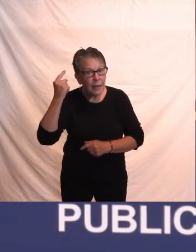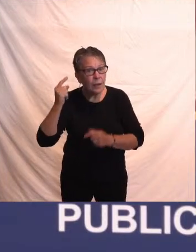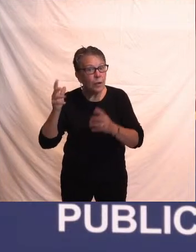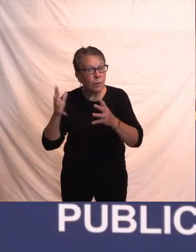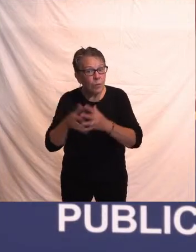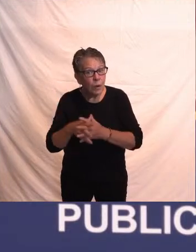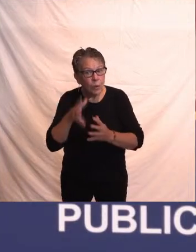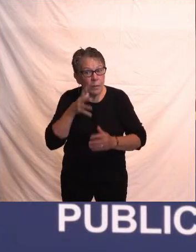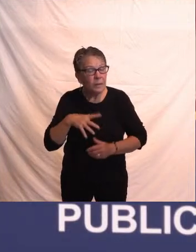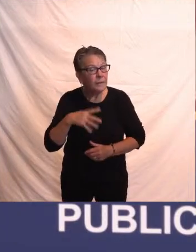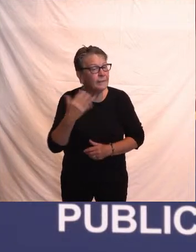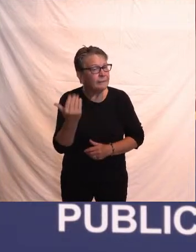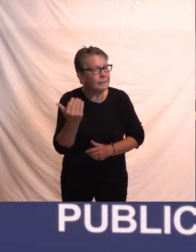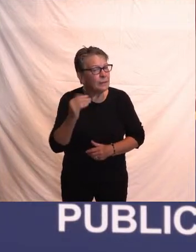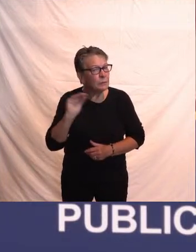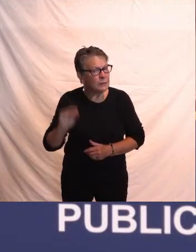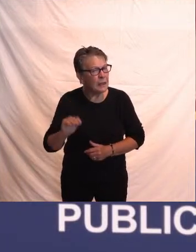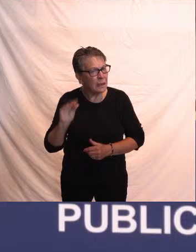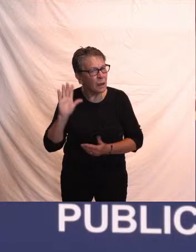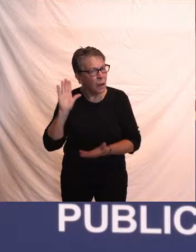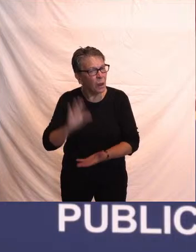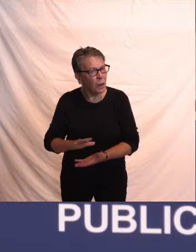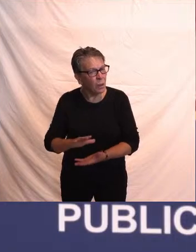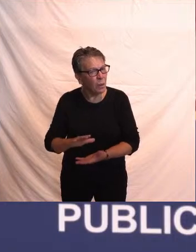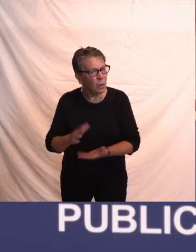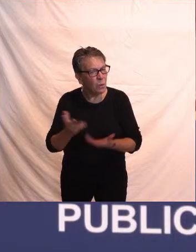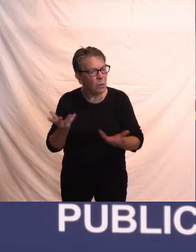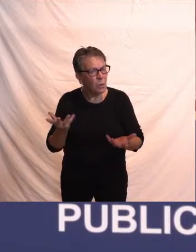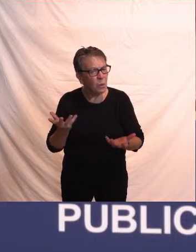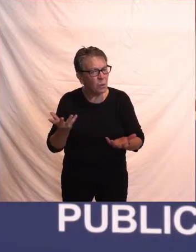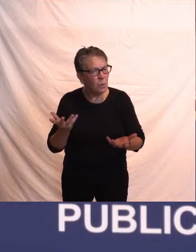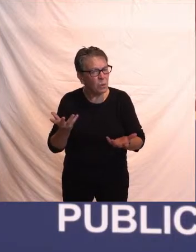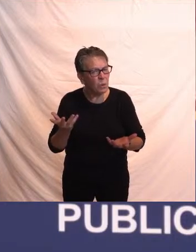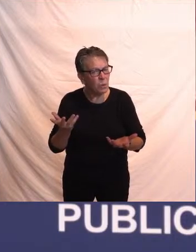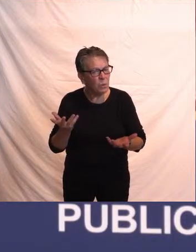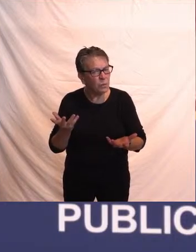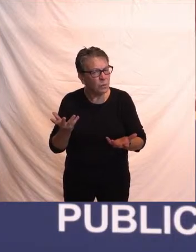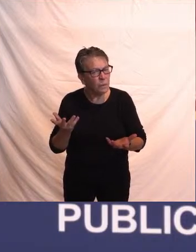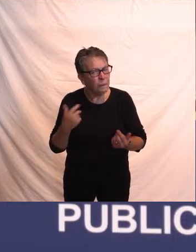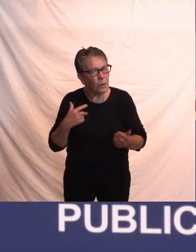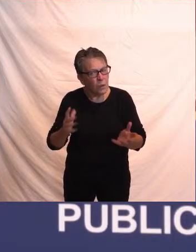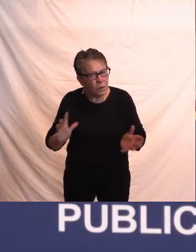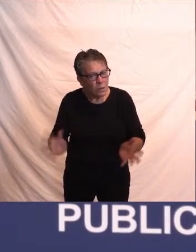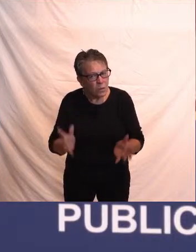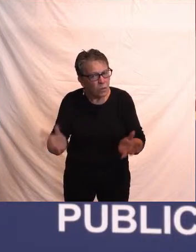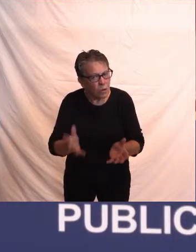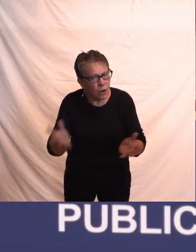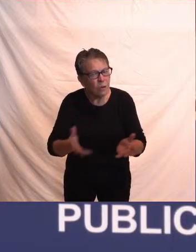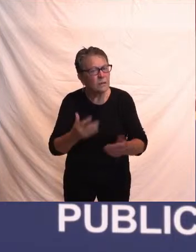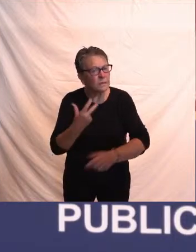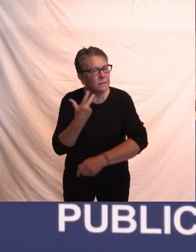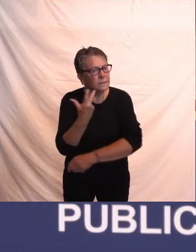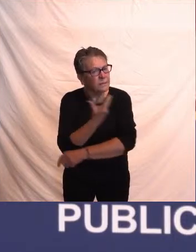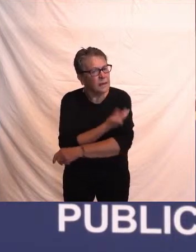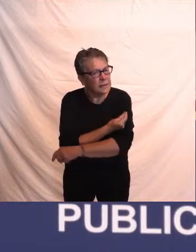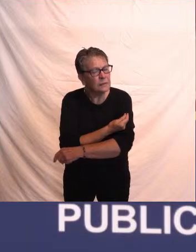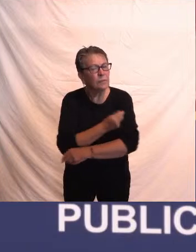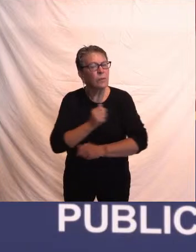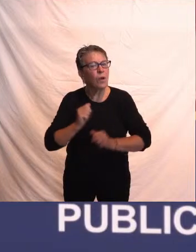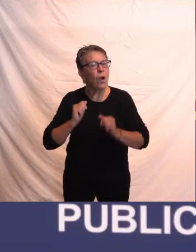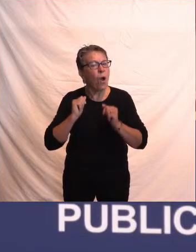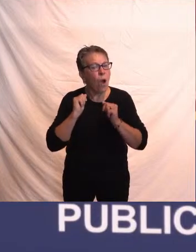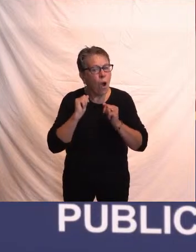15.6%. COVID-19 vaccination is recommended for all individuals 12 years and older. It also